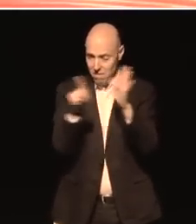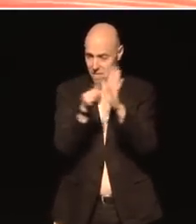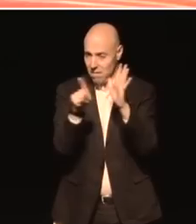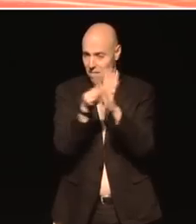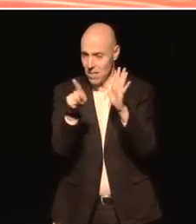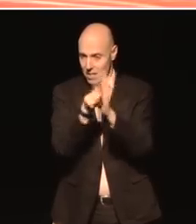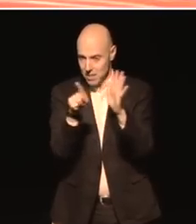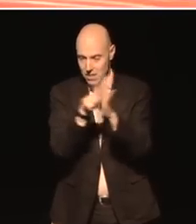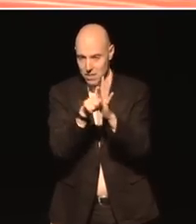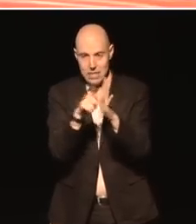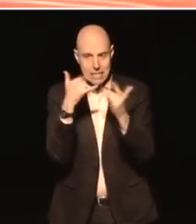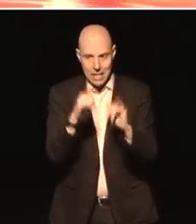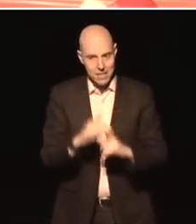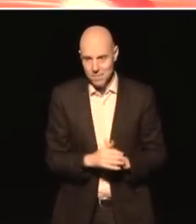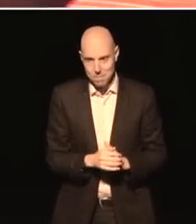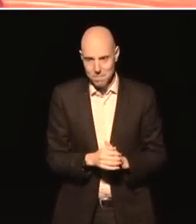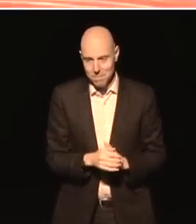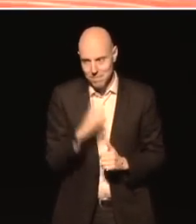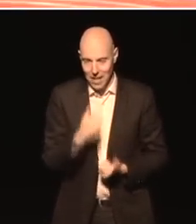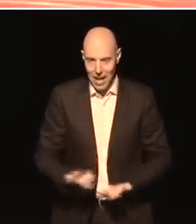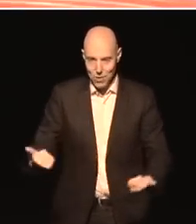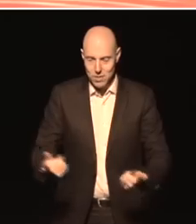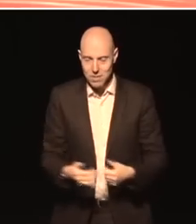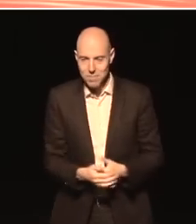off, it's not a test, so get out.